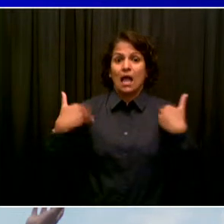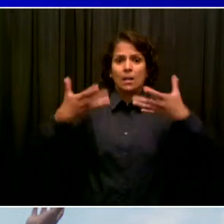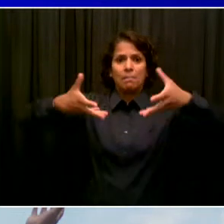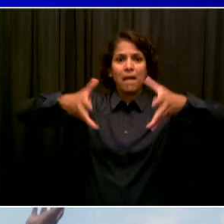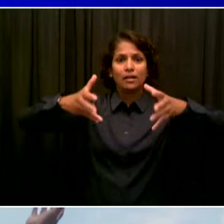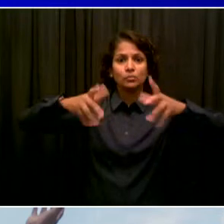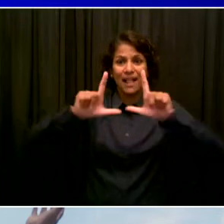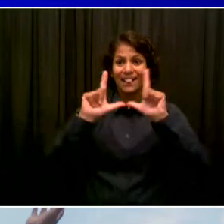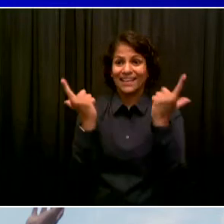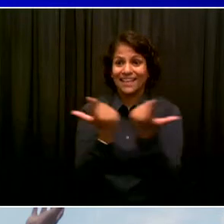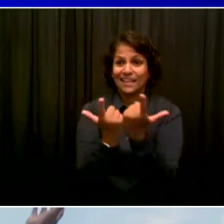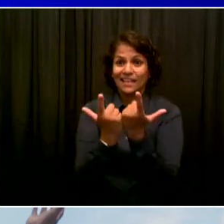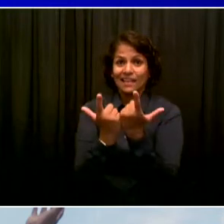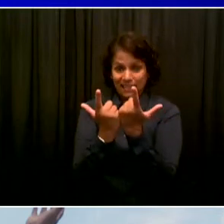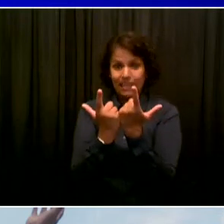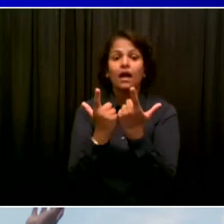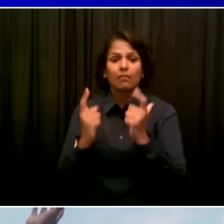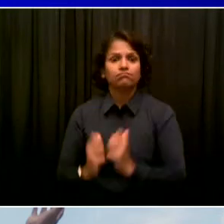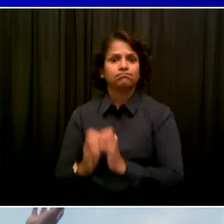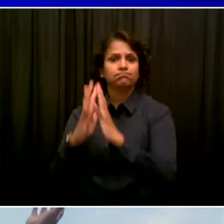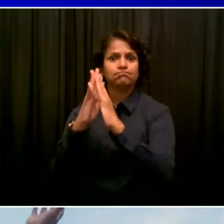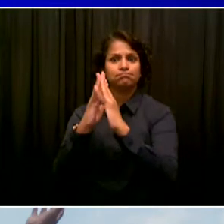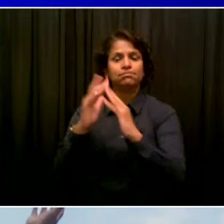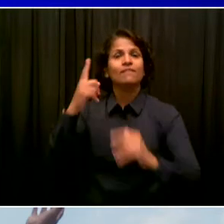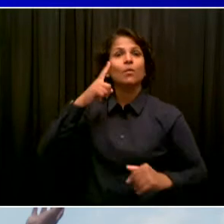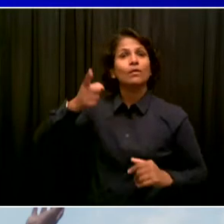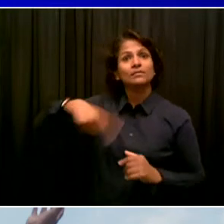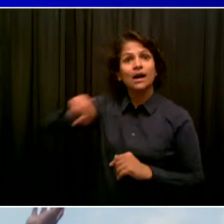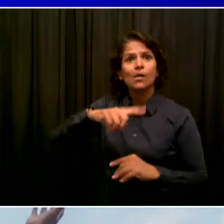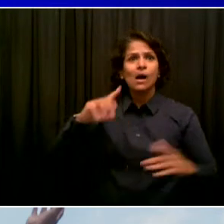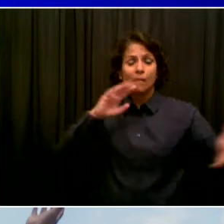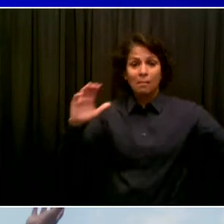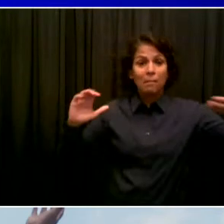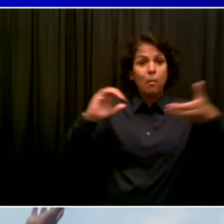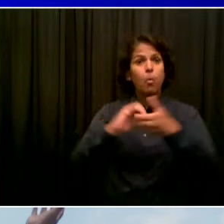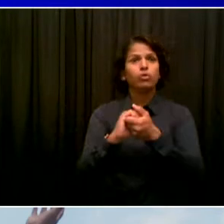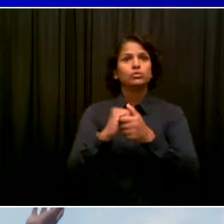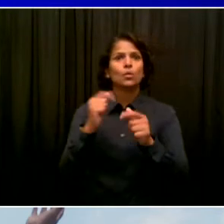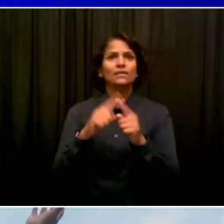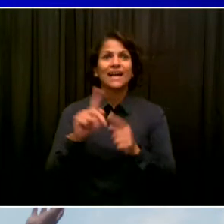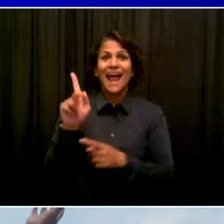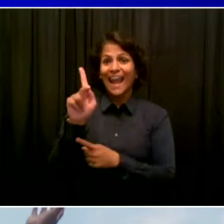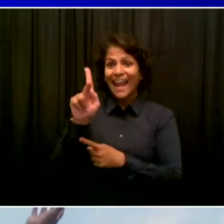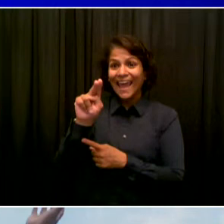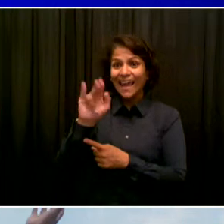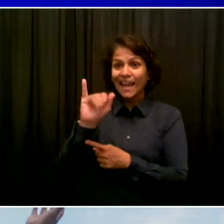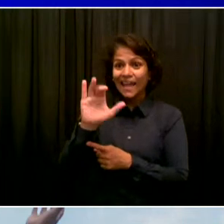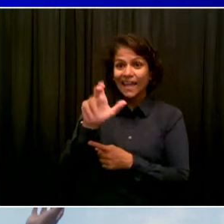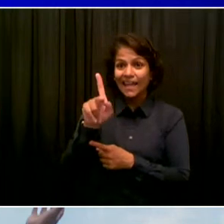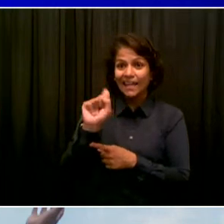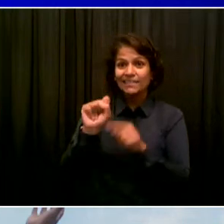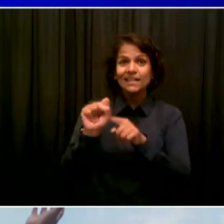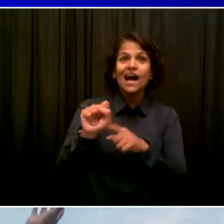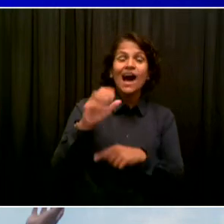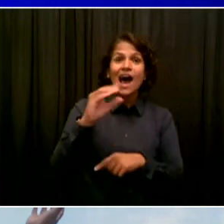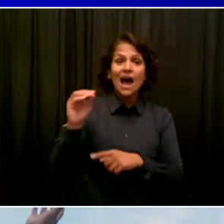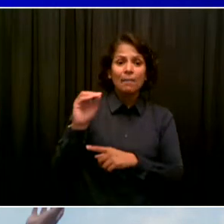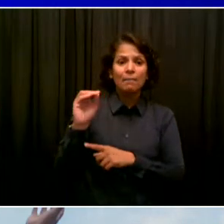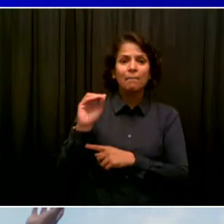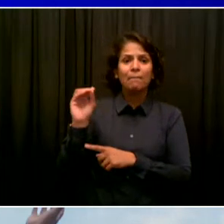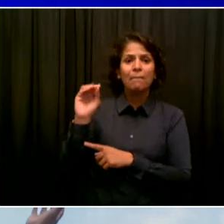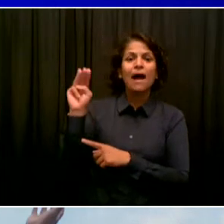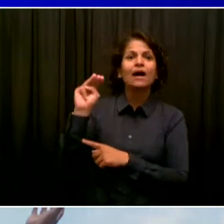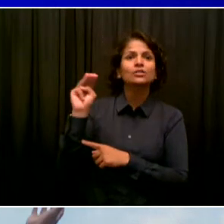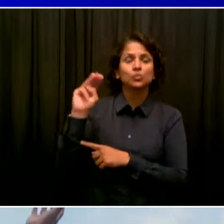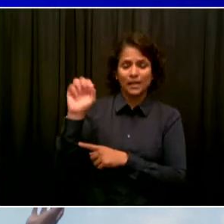York Knicks and Madison Square Garden. I want to thank the Knicks, thank Madison Square Garden for really showing commitment to our young people, particularly young people in public